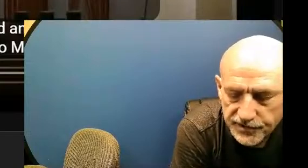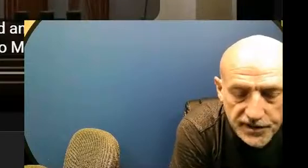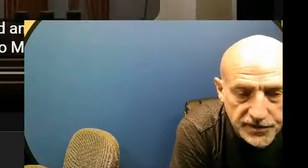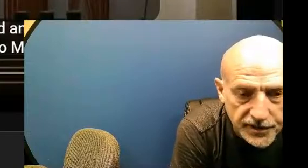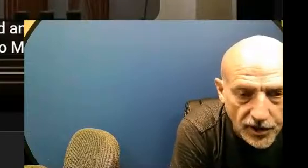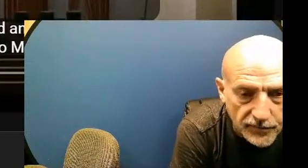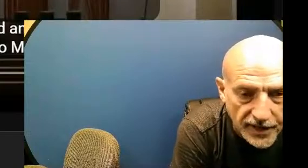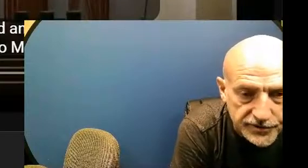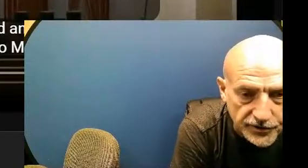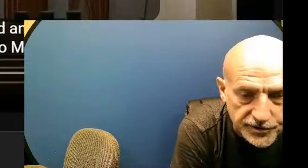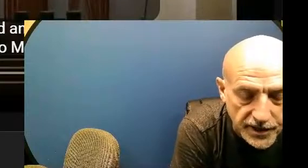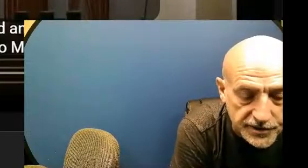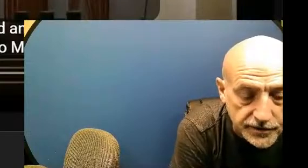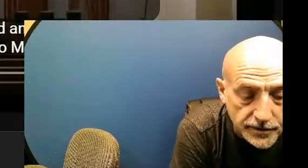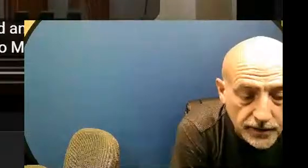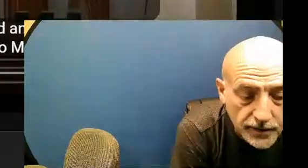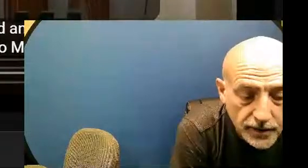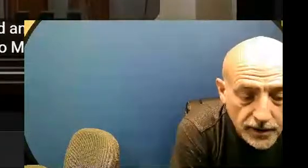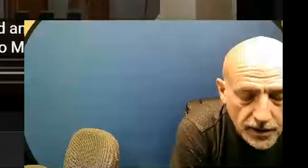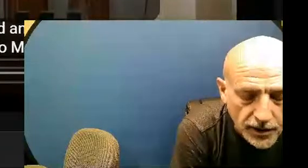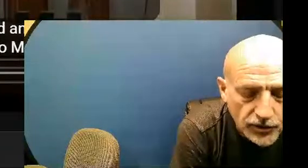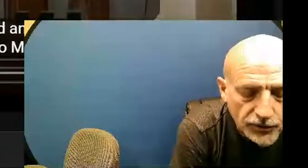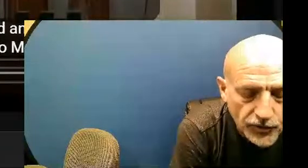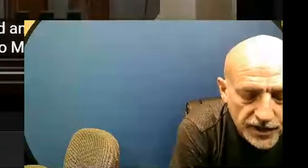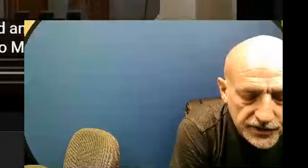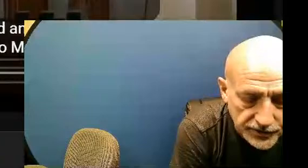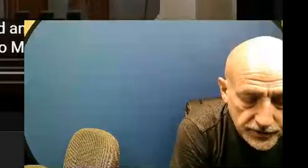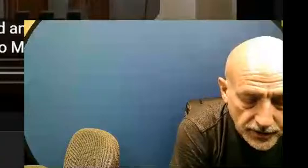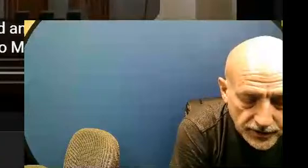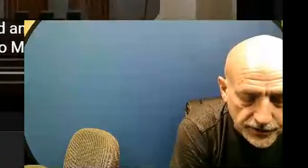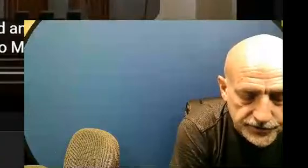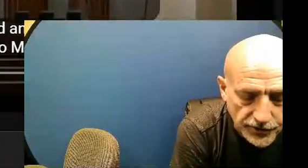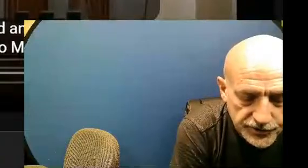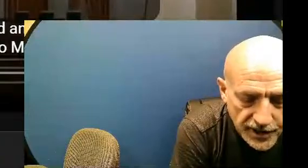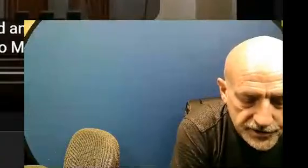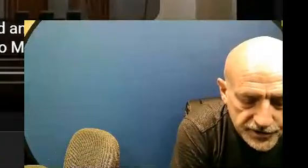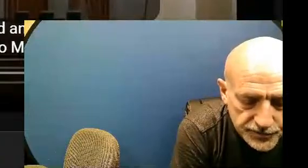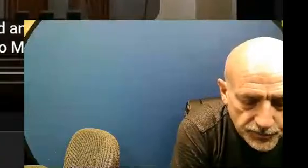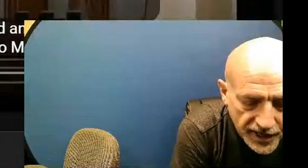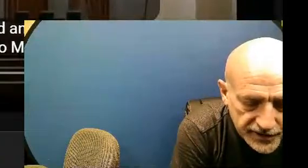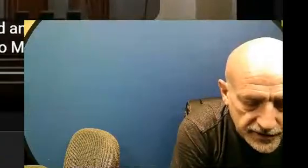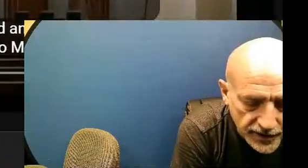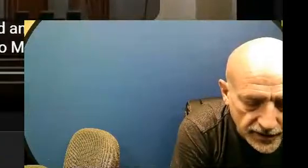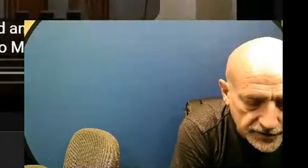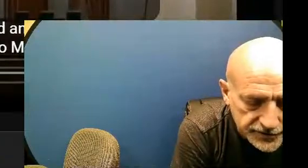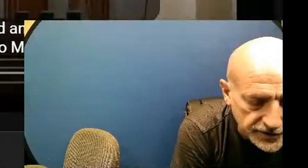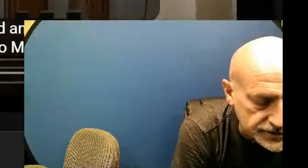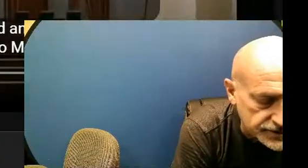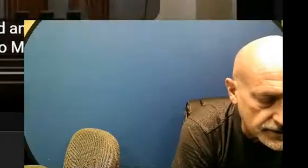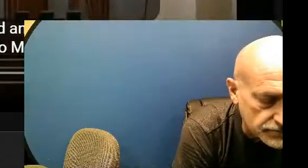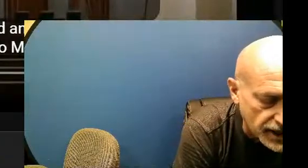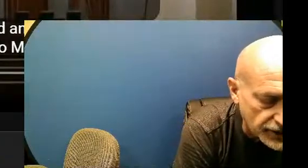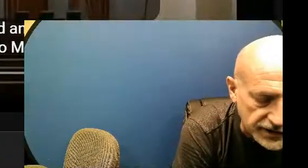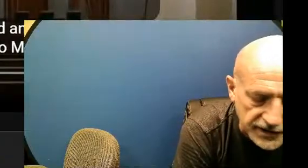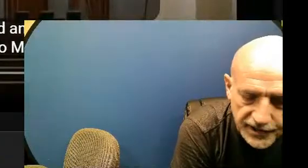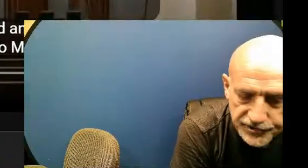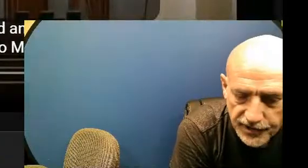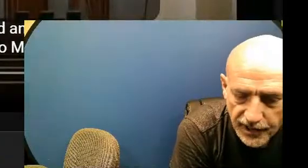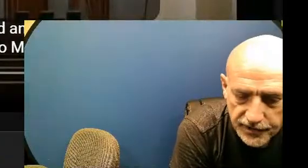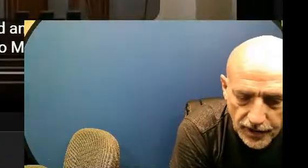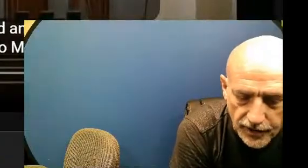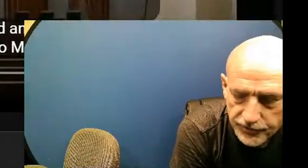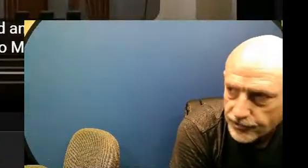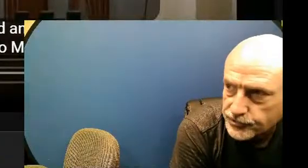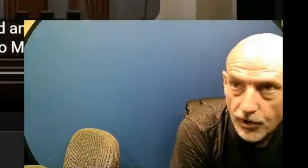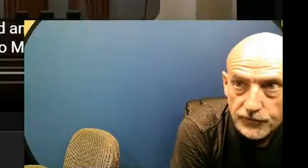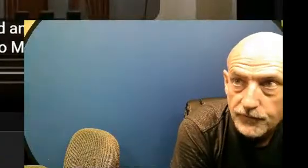Amendment, says anything at all about association. The only reason the association is protected, and this is held in cases